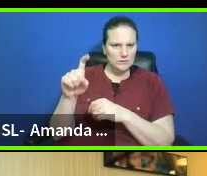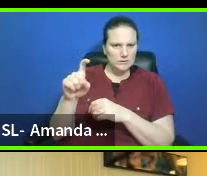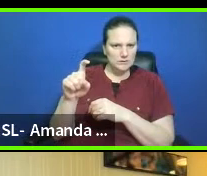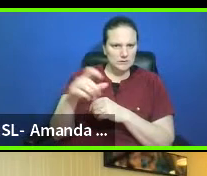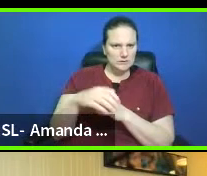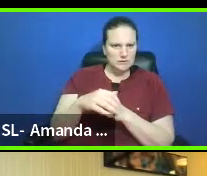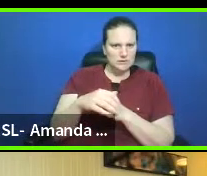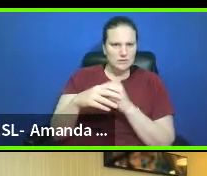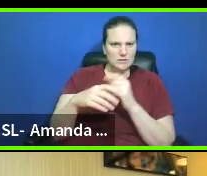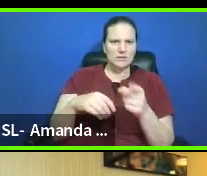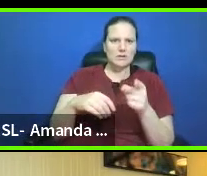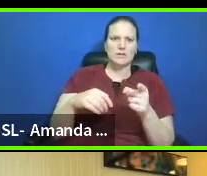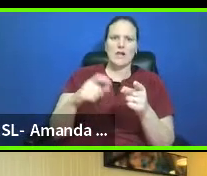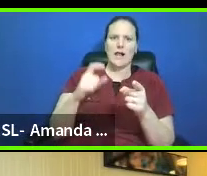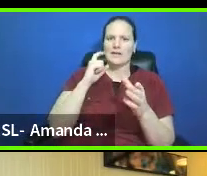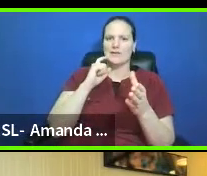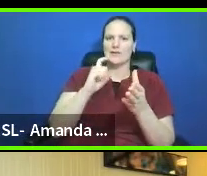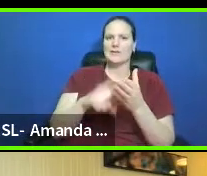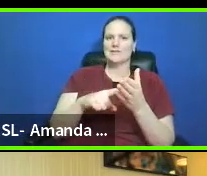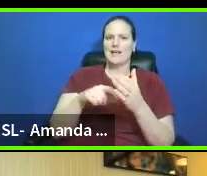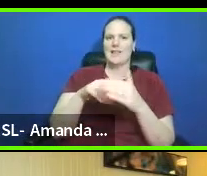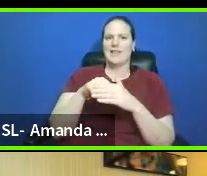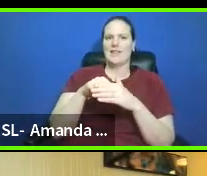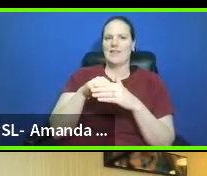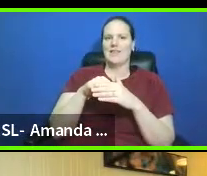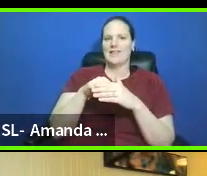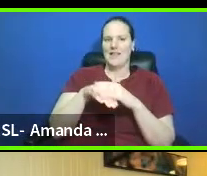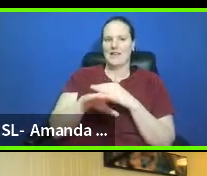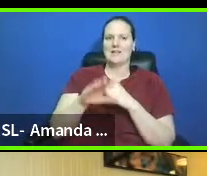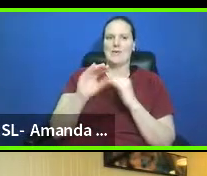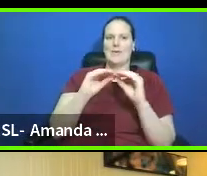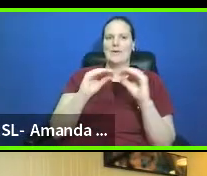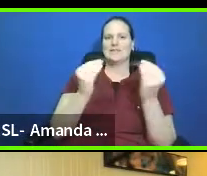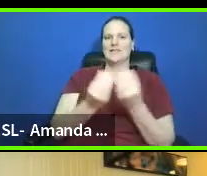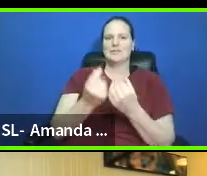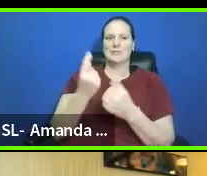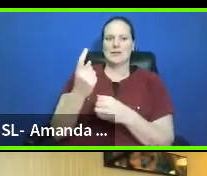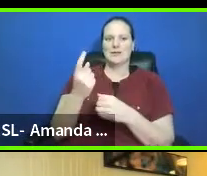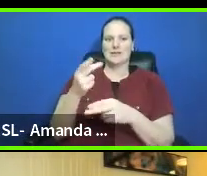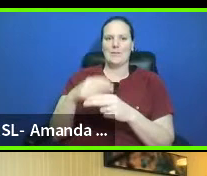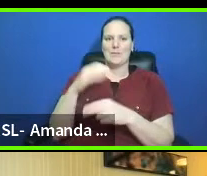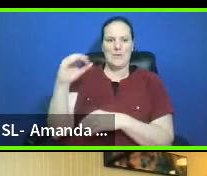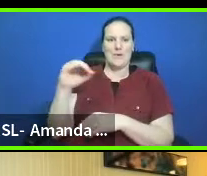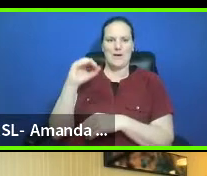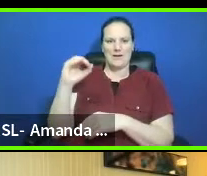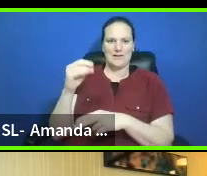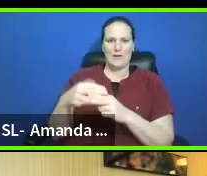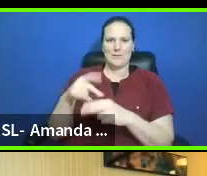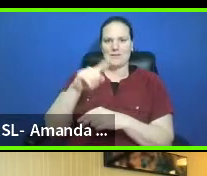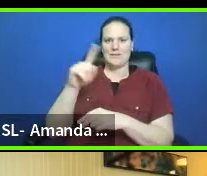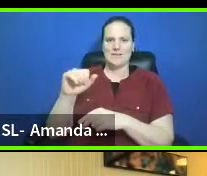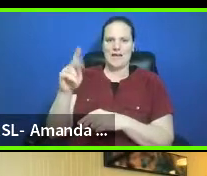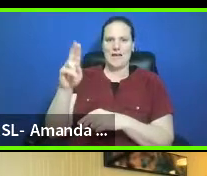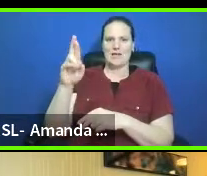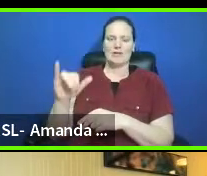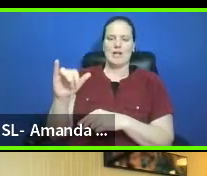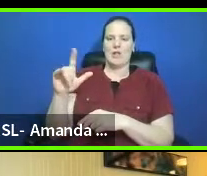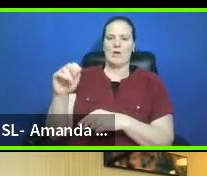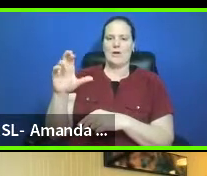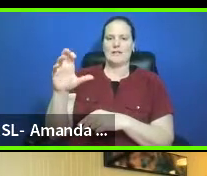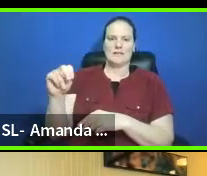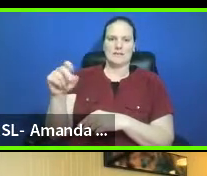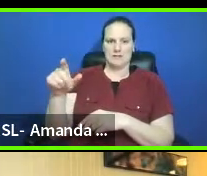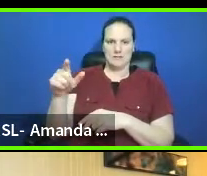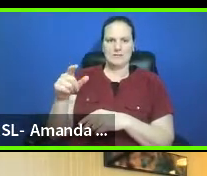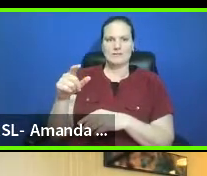just noticing that I had logged on as our organization one. So you can call me Oregon, or you can call me Zachary Lauritsen. I'm the